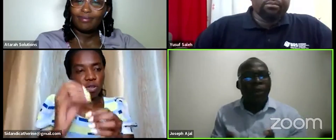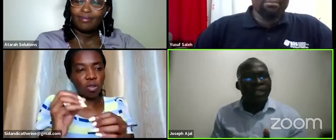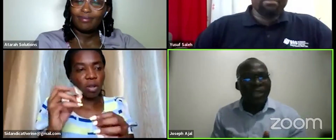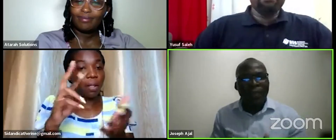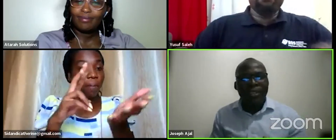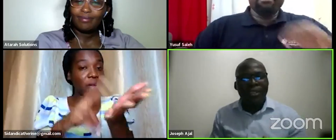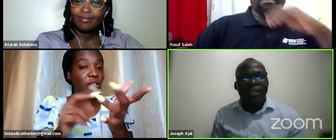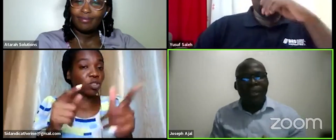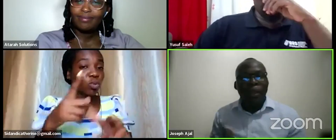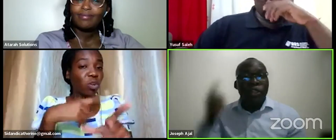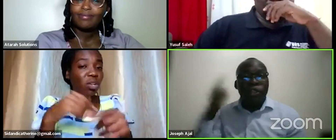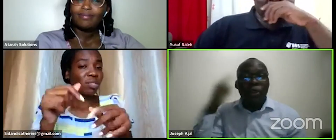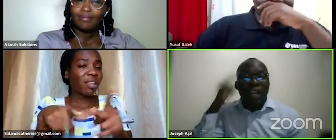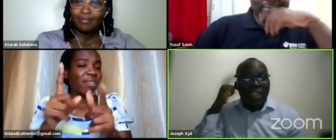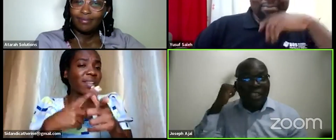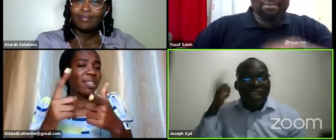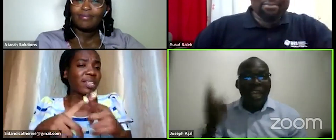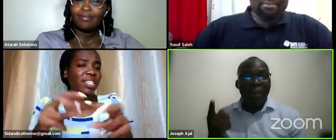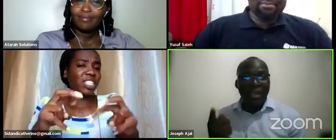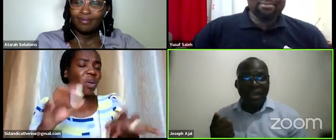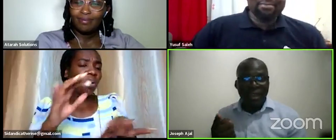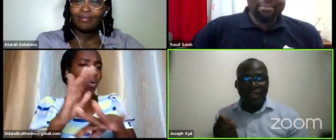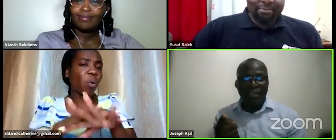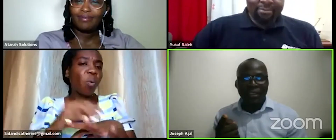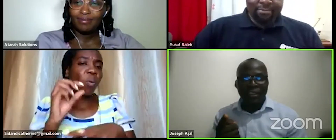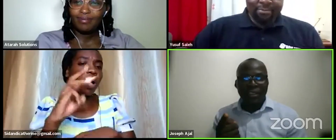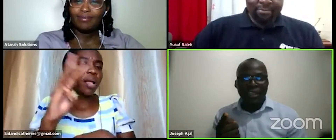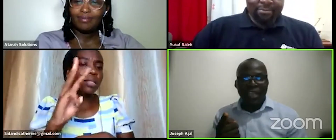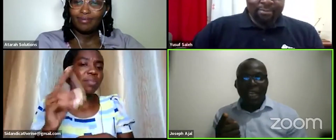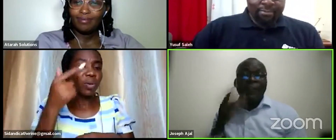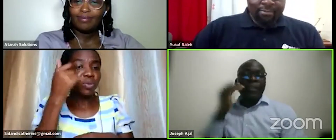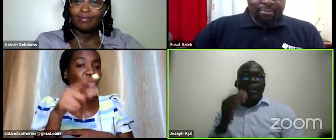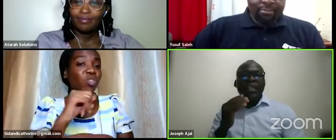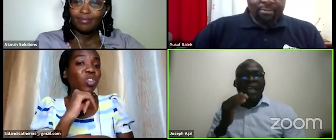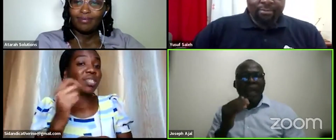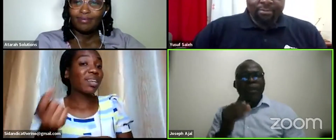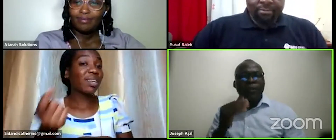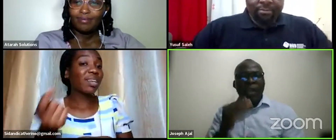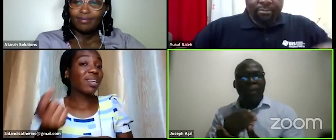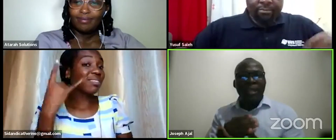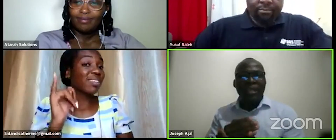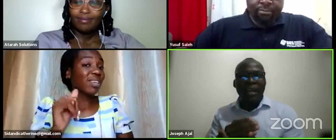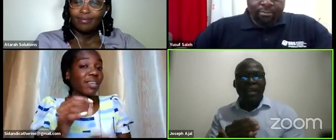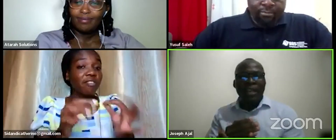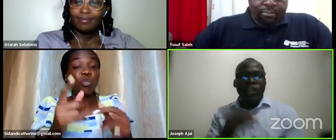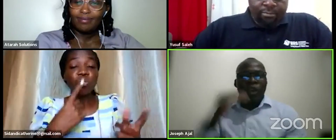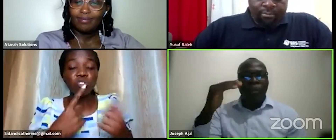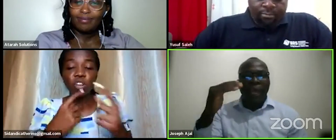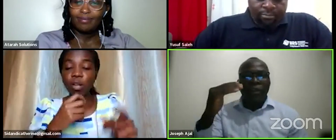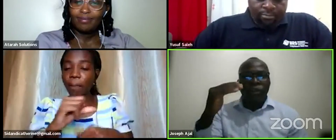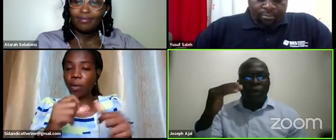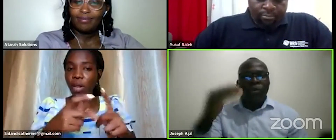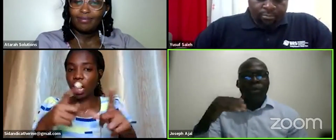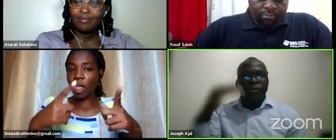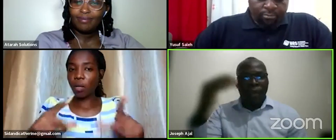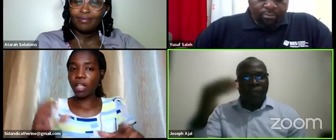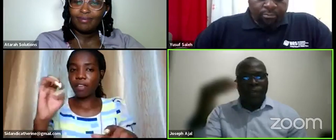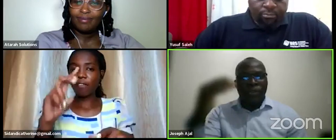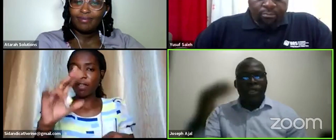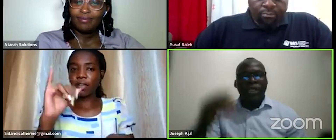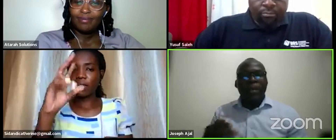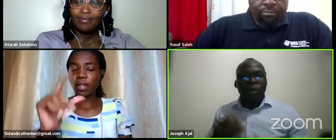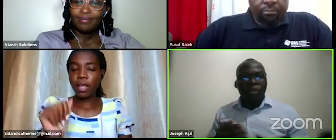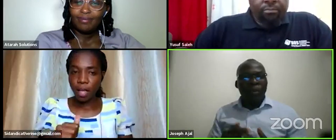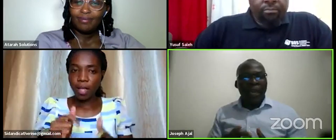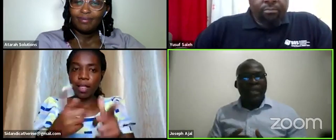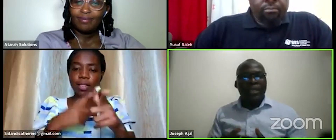check on WhatsApp because you don't understand EBITDA? If he's speaking the language of EBITDA, top line growth,